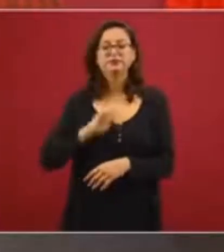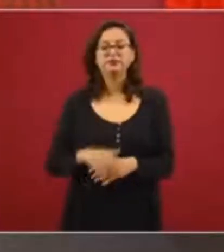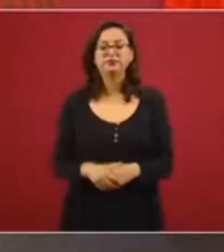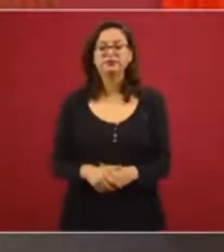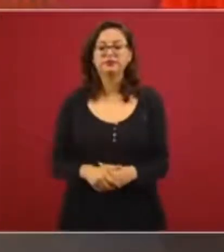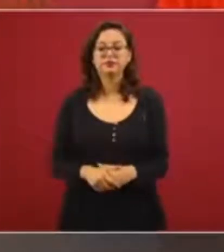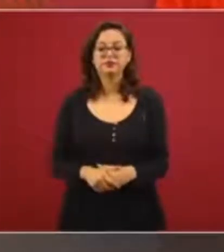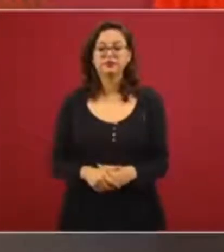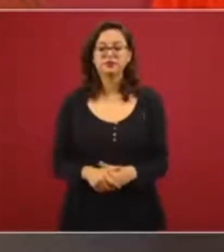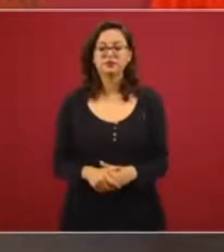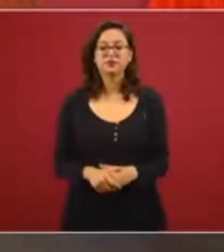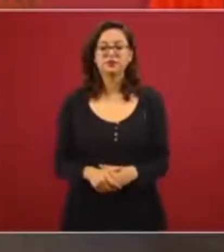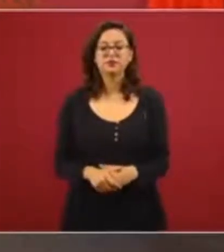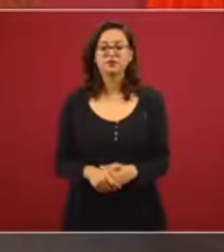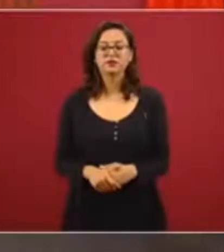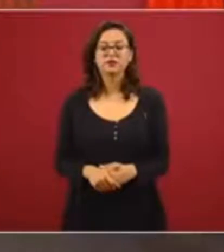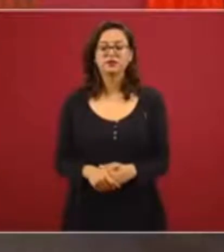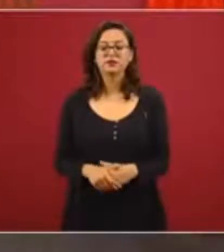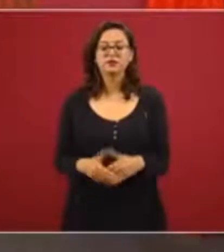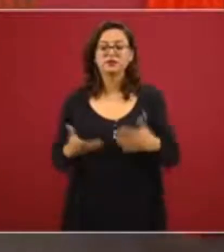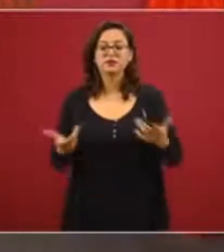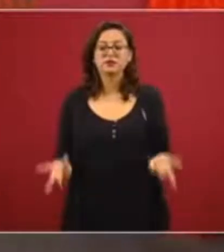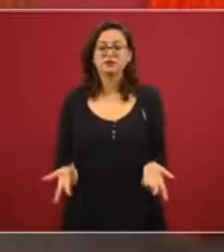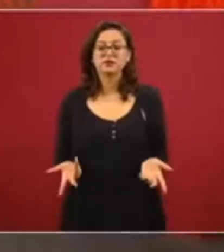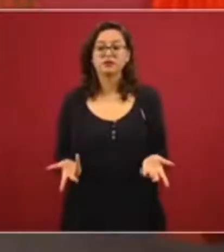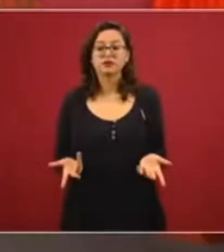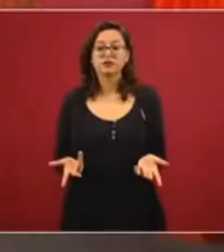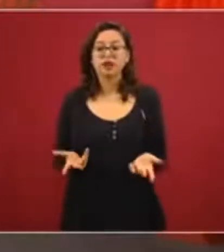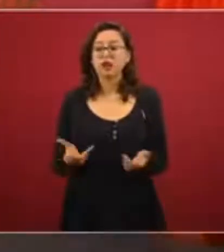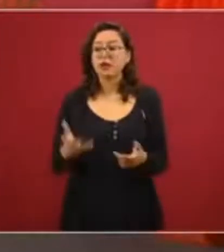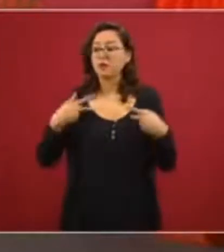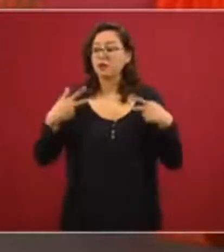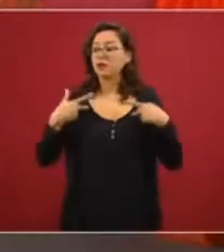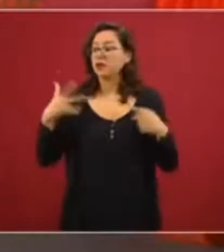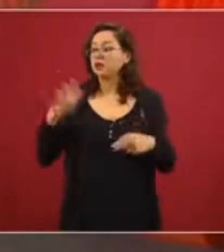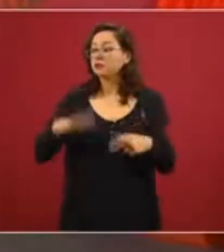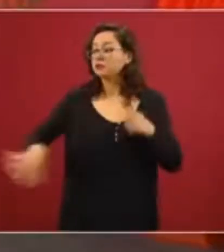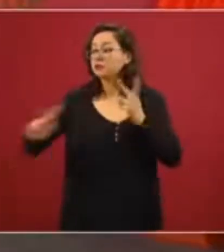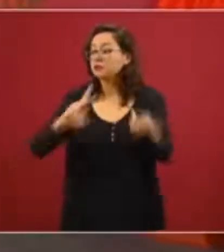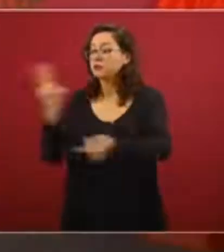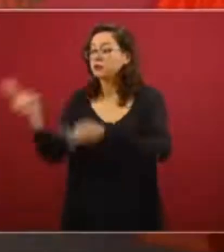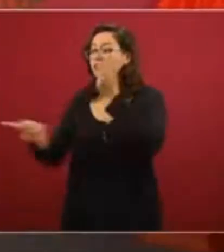no se podría llevar a cabo una consulta si no es del primero.